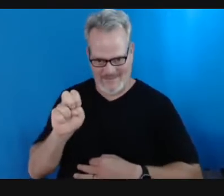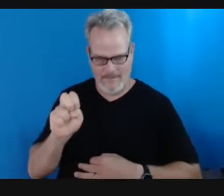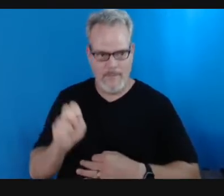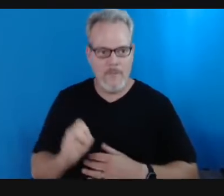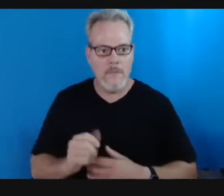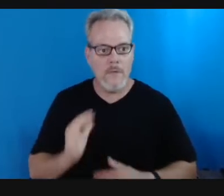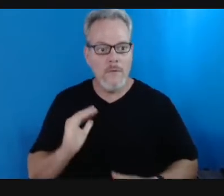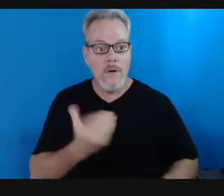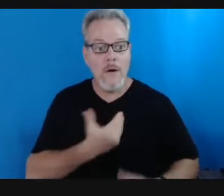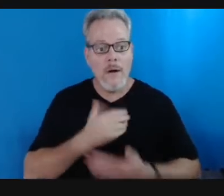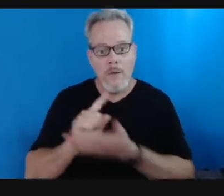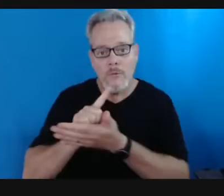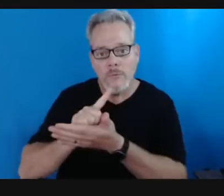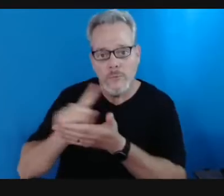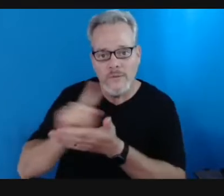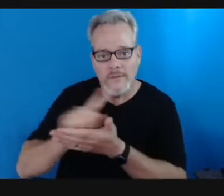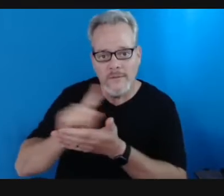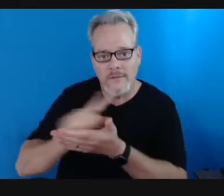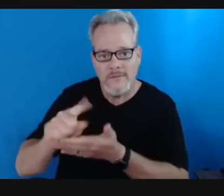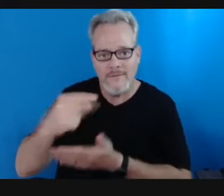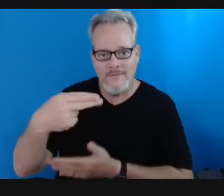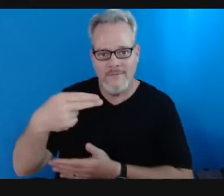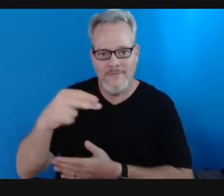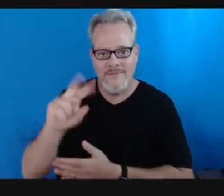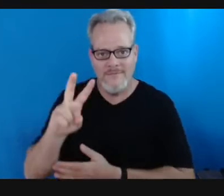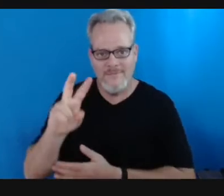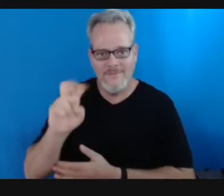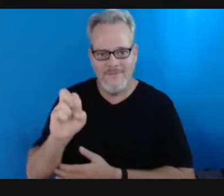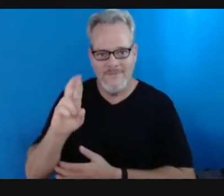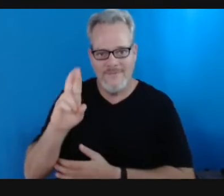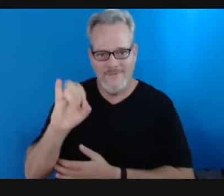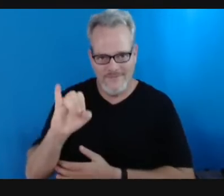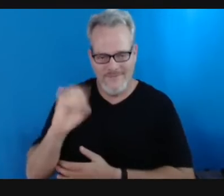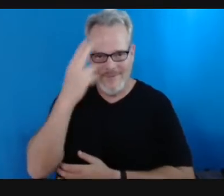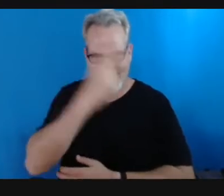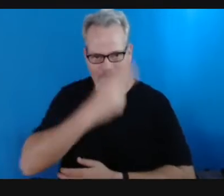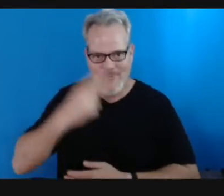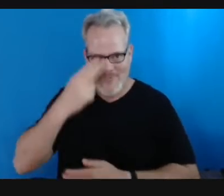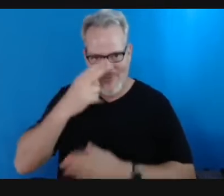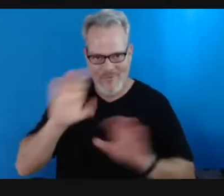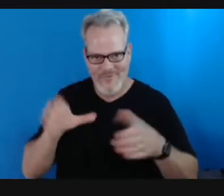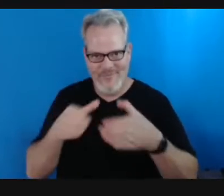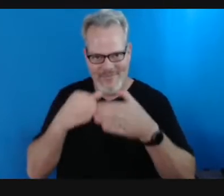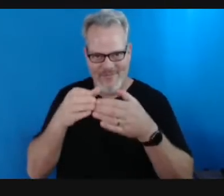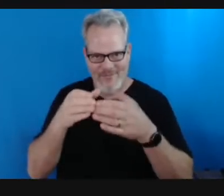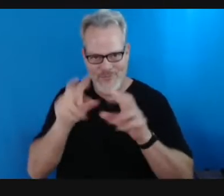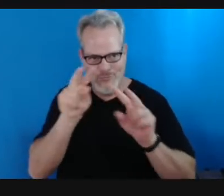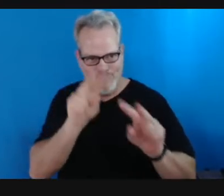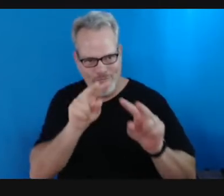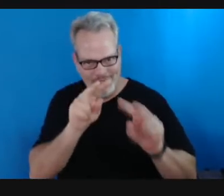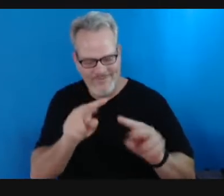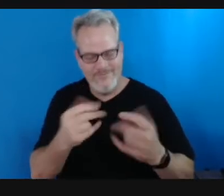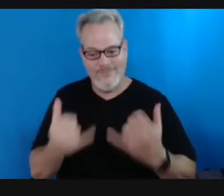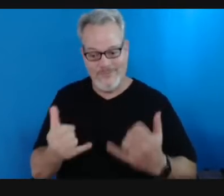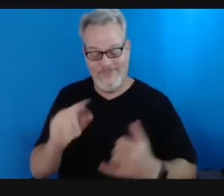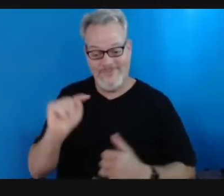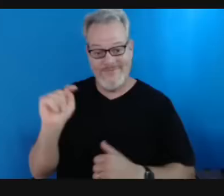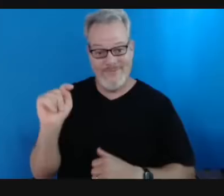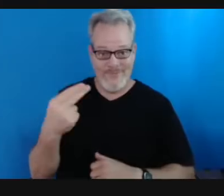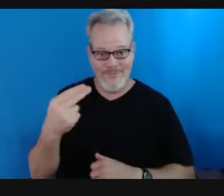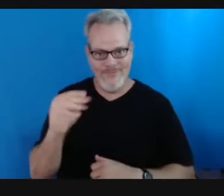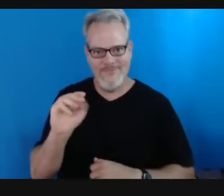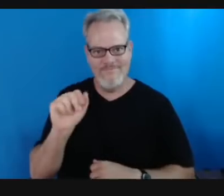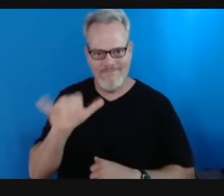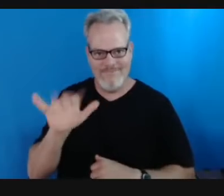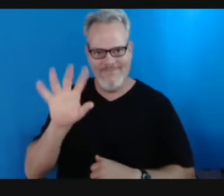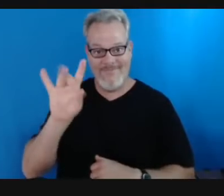our weekly HVERI Hawaiian Volcano Tracker. Today is Thursday, May 8th, 2025. How you doing